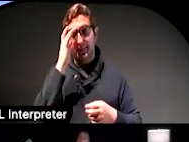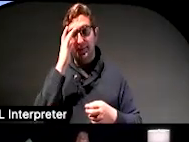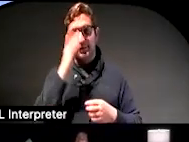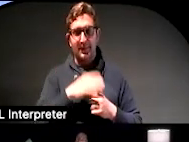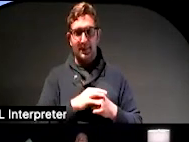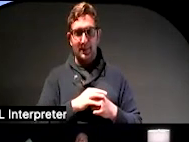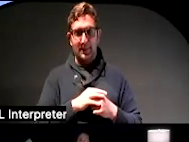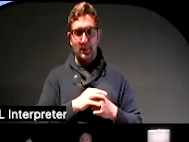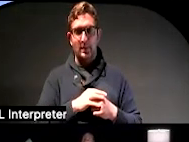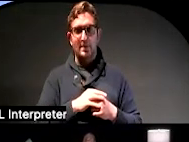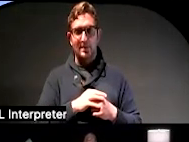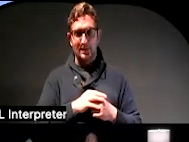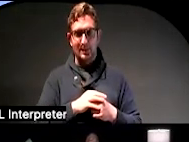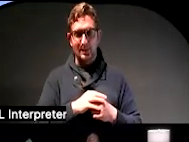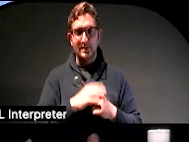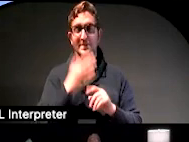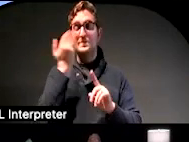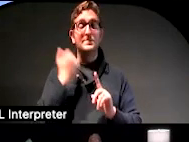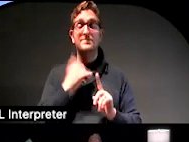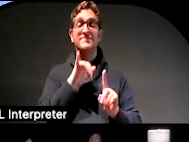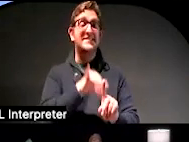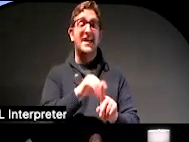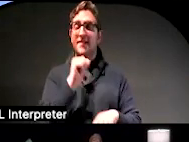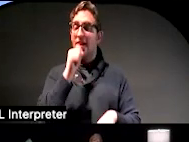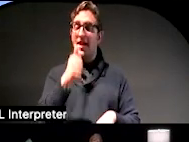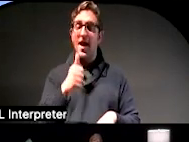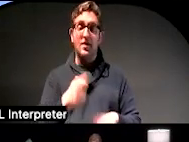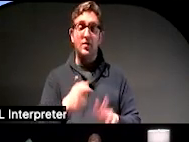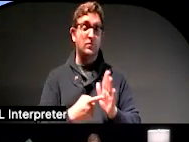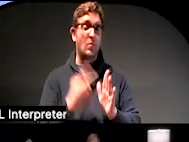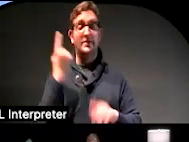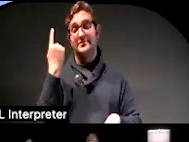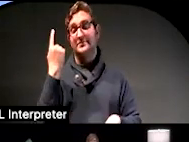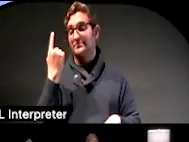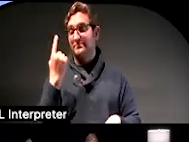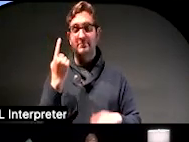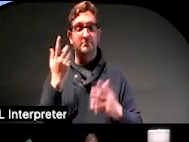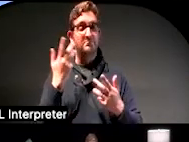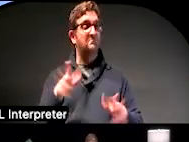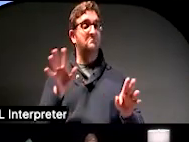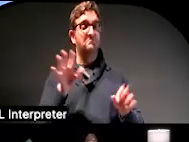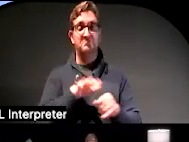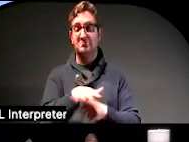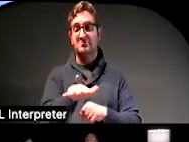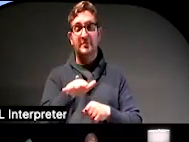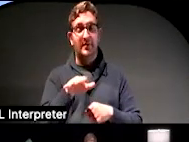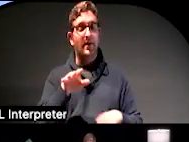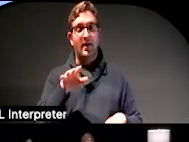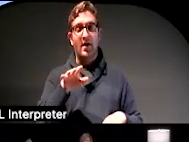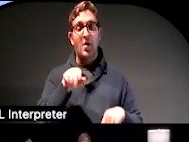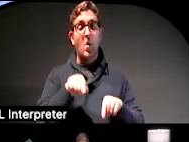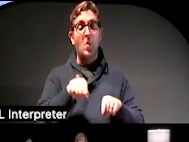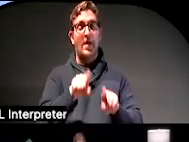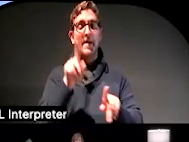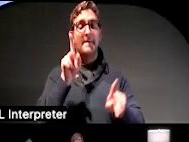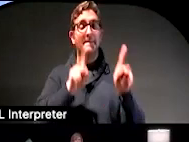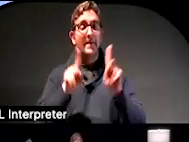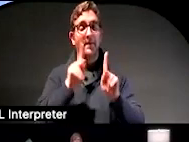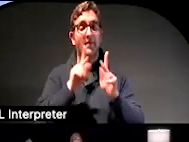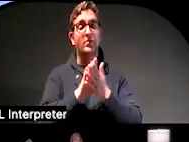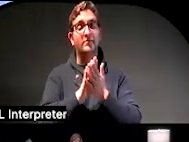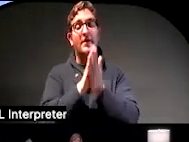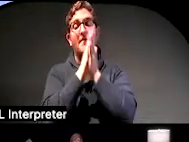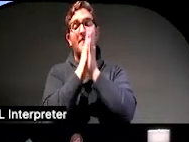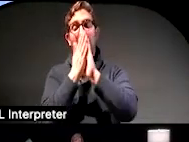Because this is not a one-time deal as people start to become